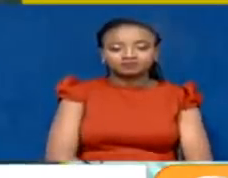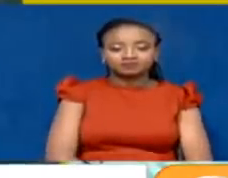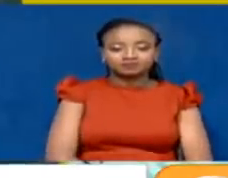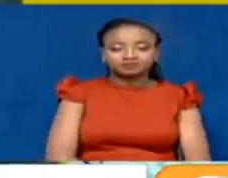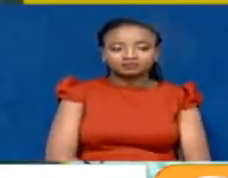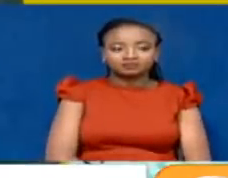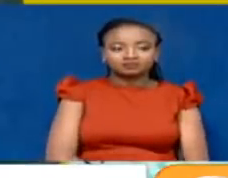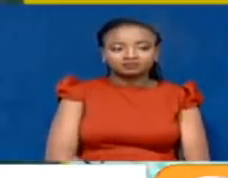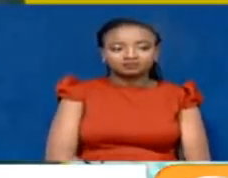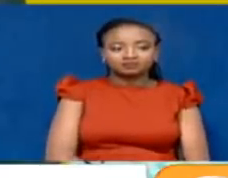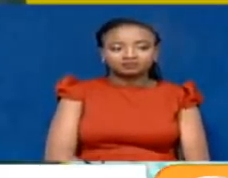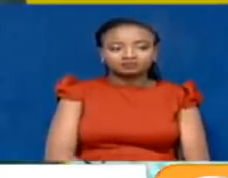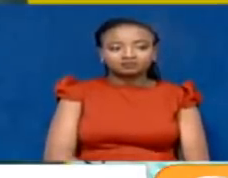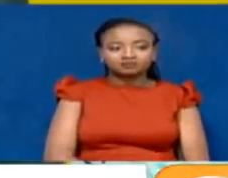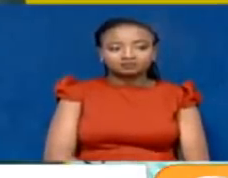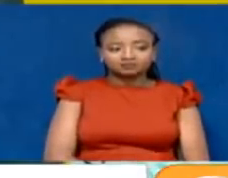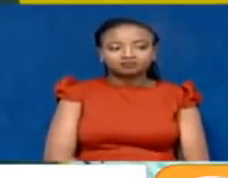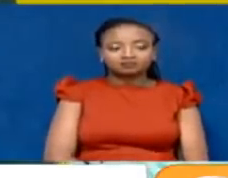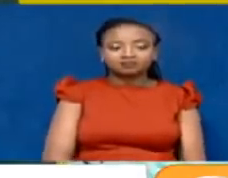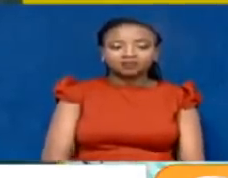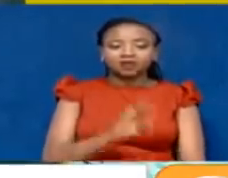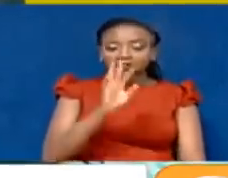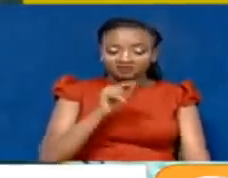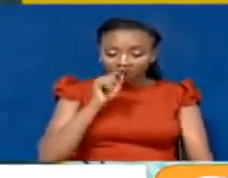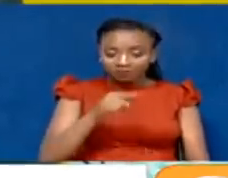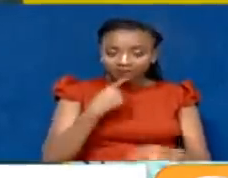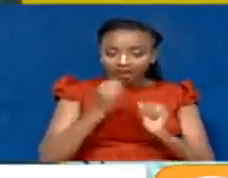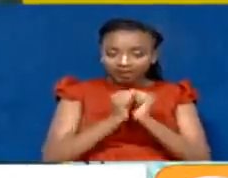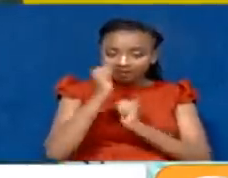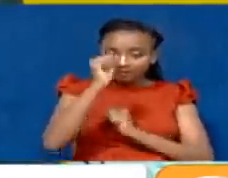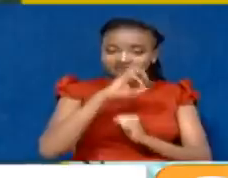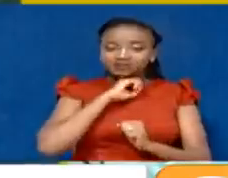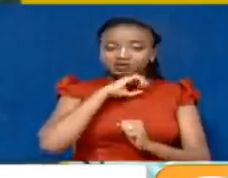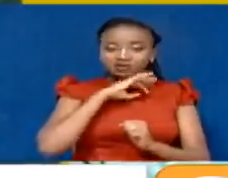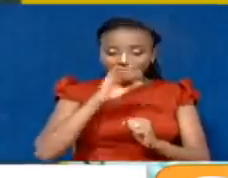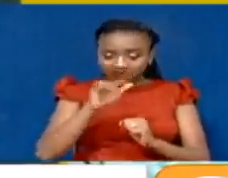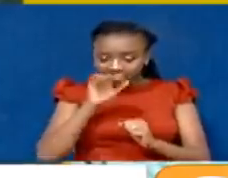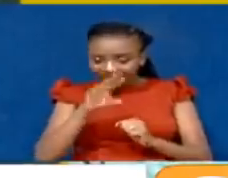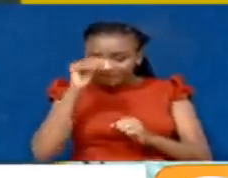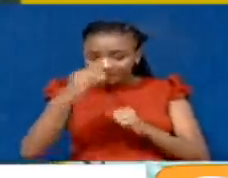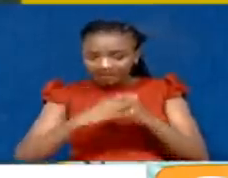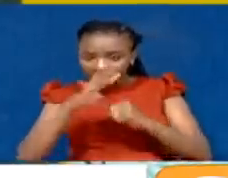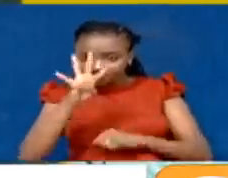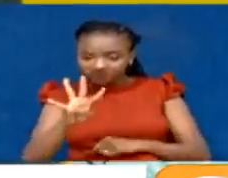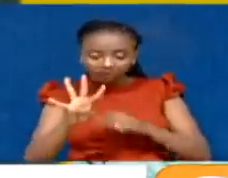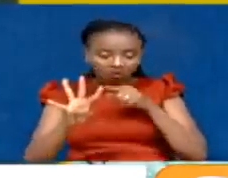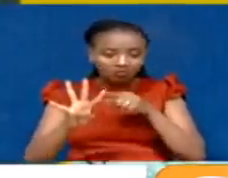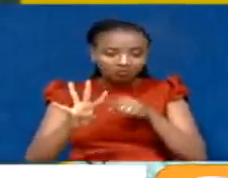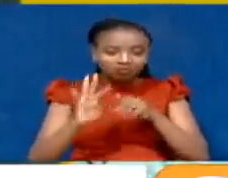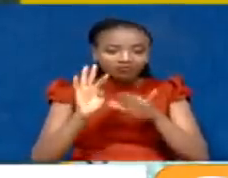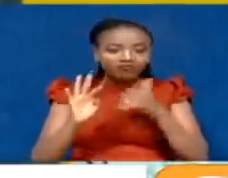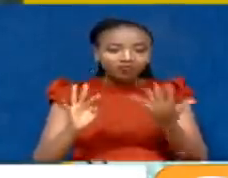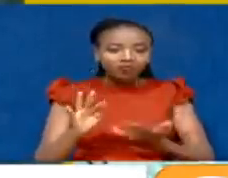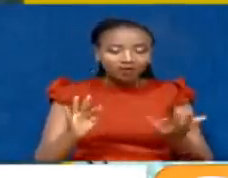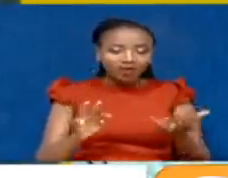From those complaints, 94 of them arise from the position of member of county